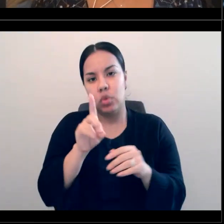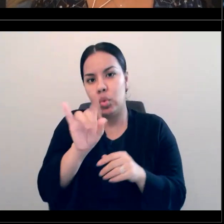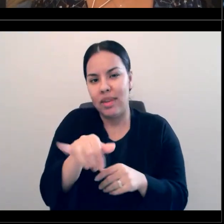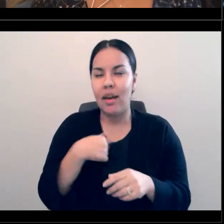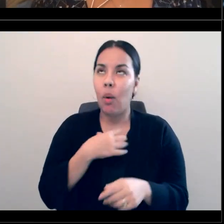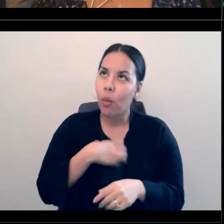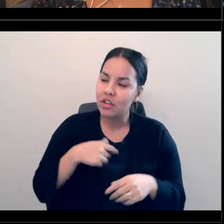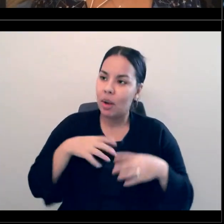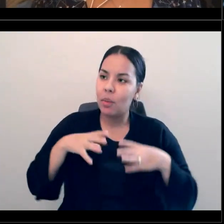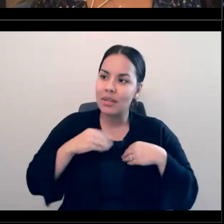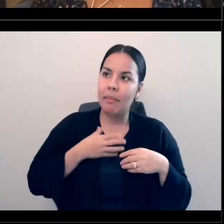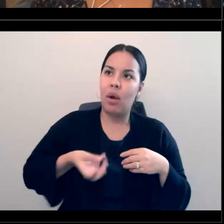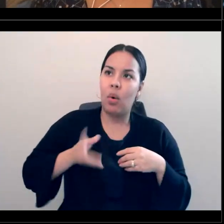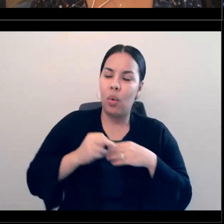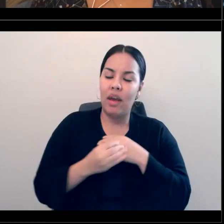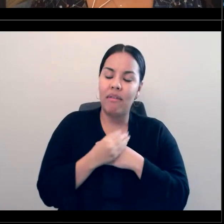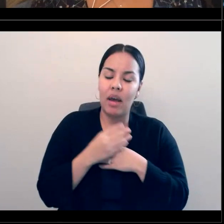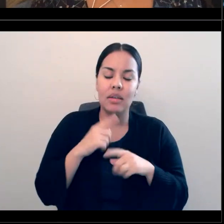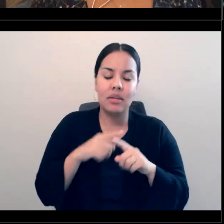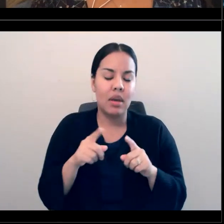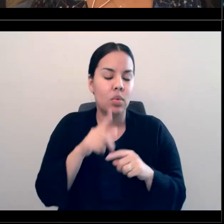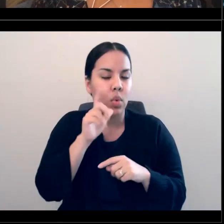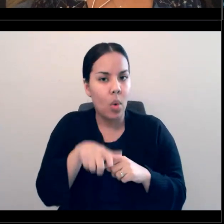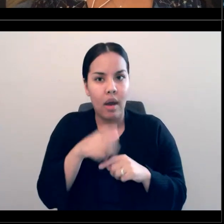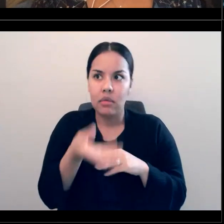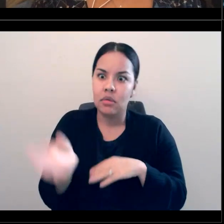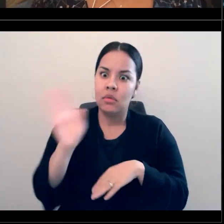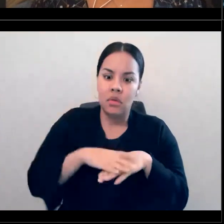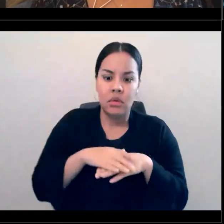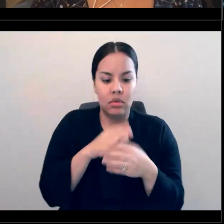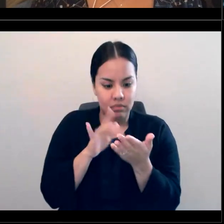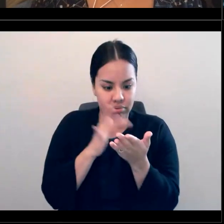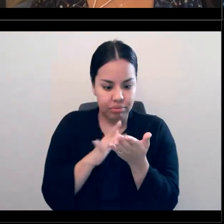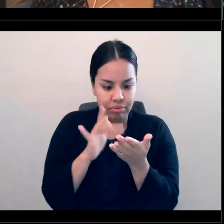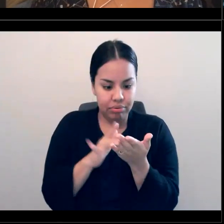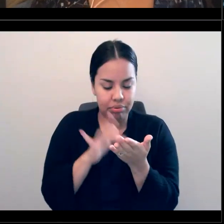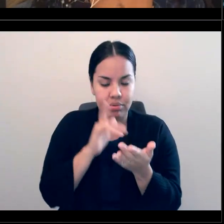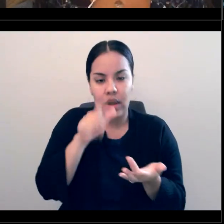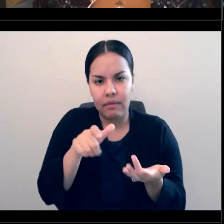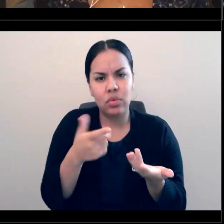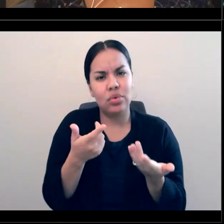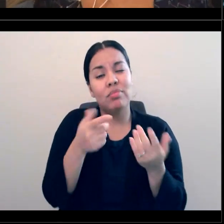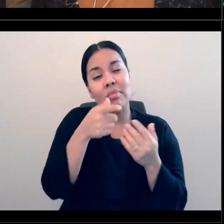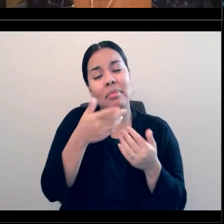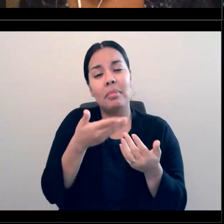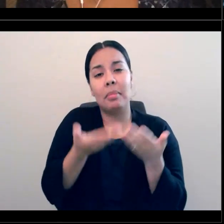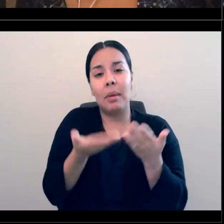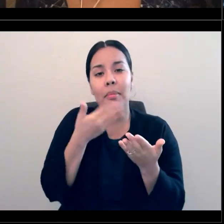yes, you don't have to spend your whole day on there. Switch to TikTok and enjoy the videos.